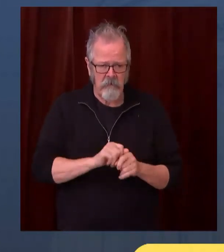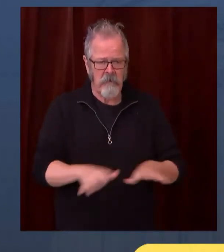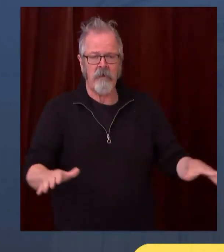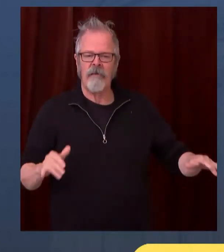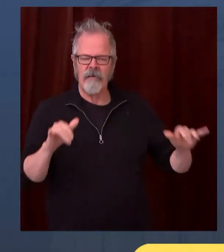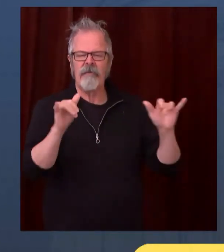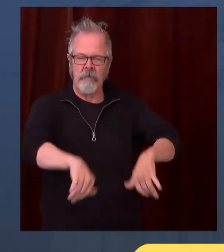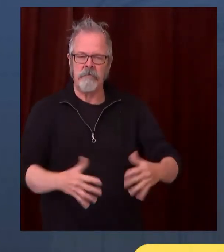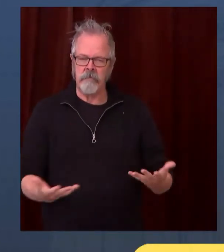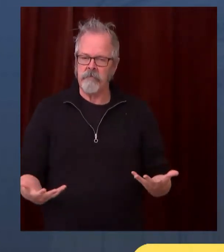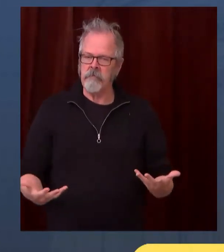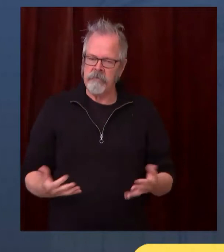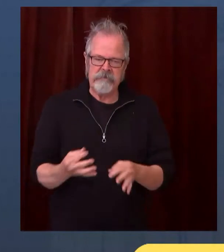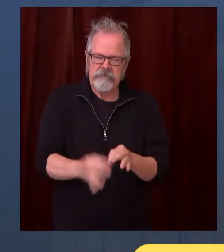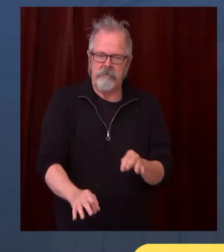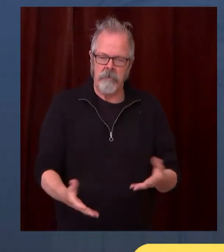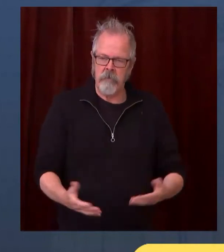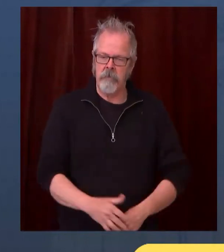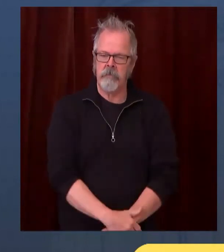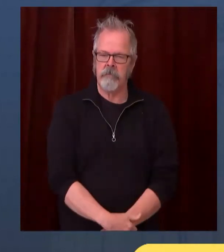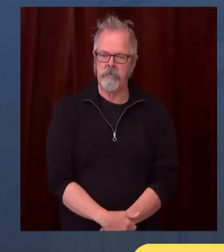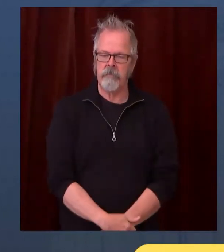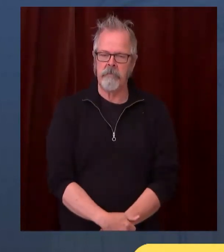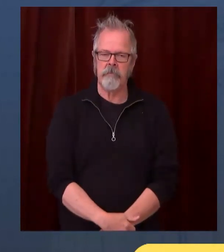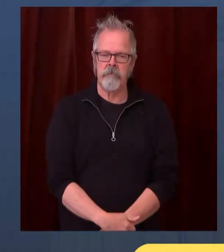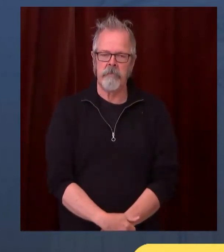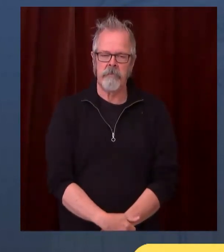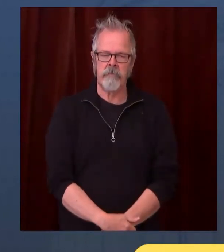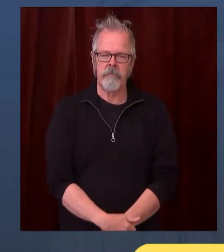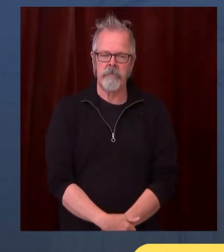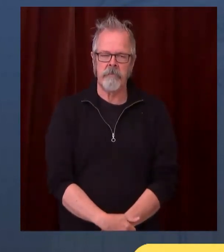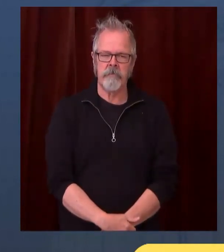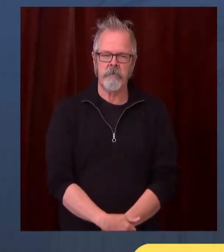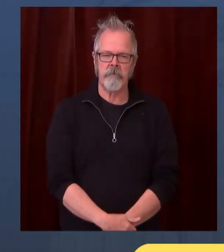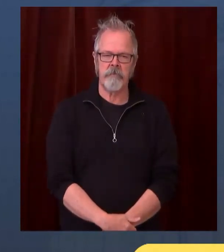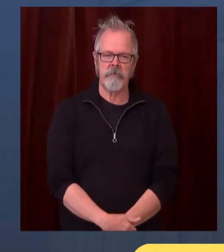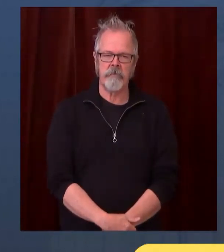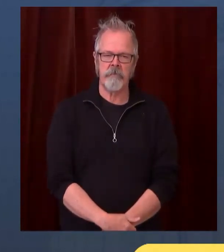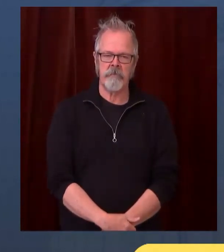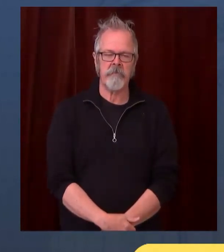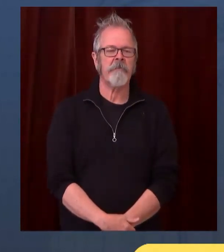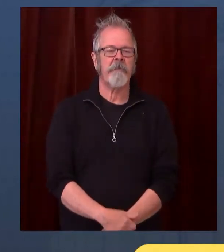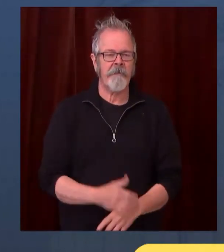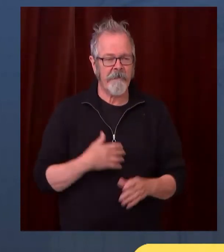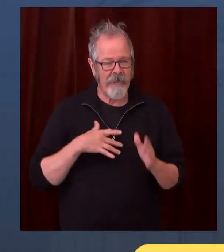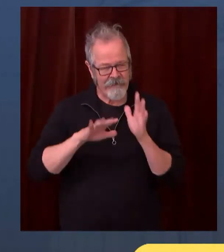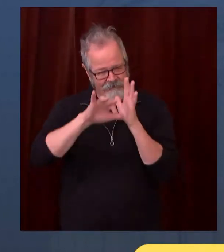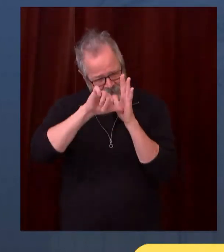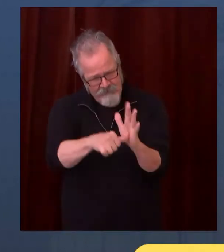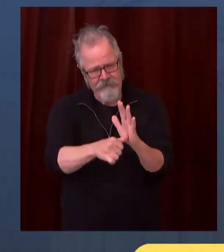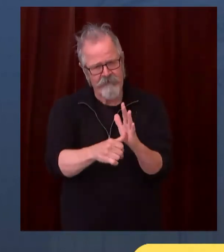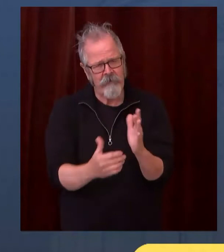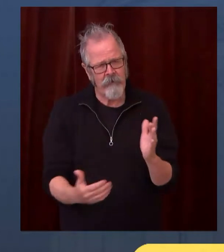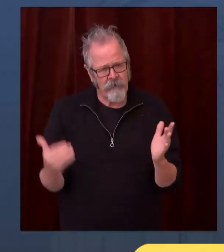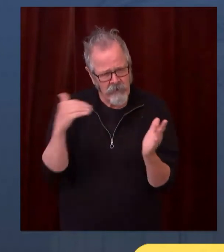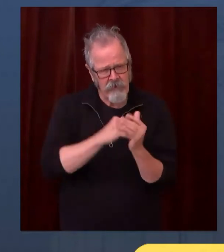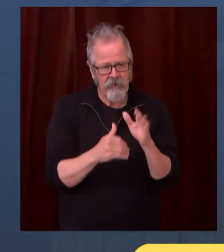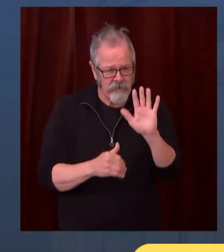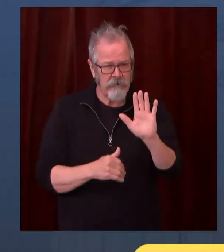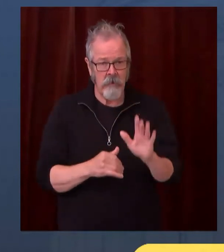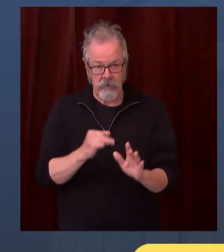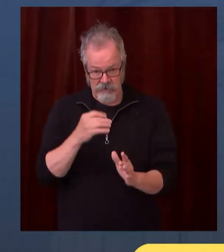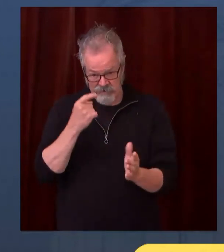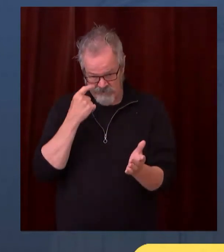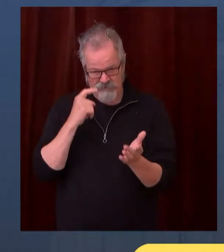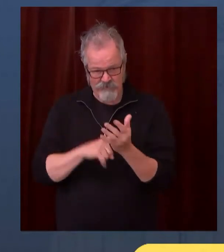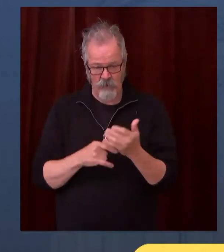social settings. And so I just want to reiterate the power of individuals to control our own group destiny here. And